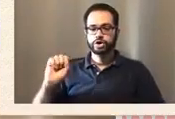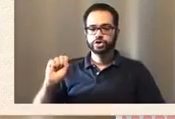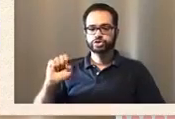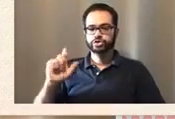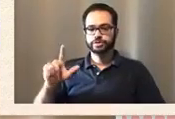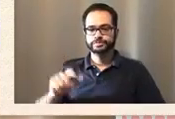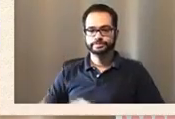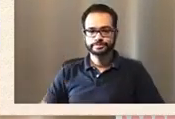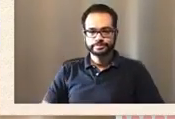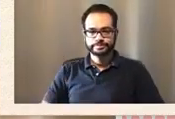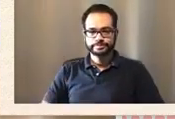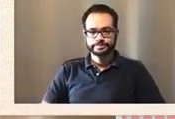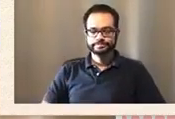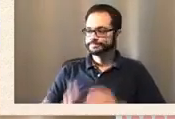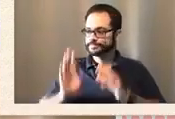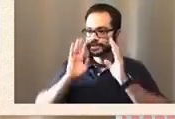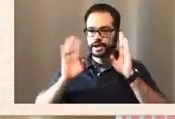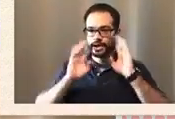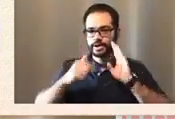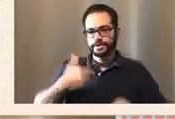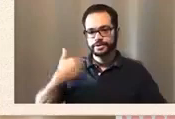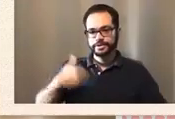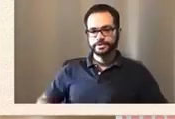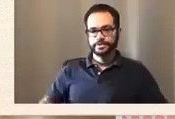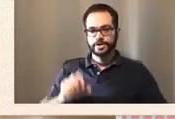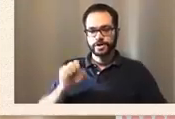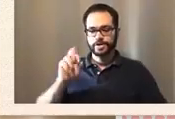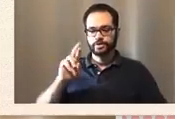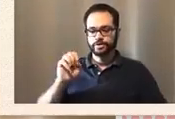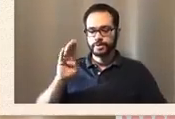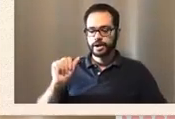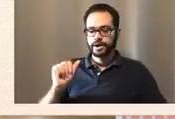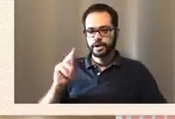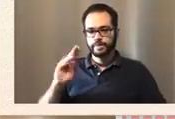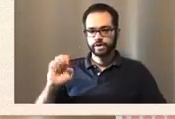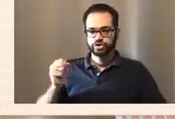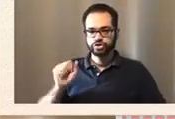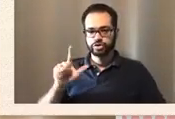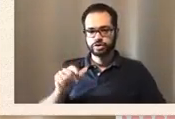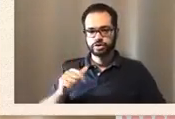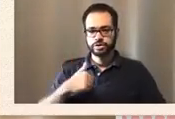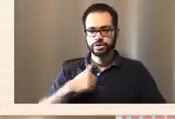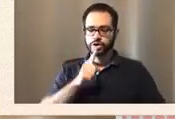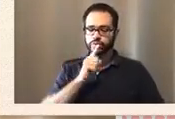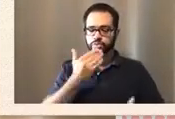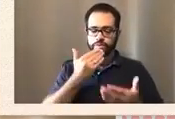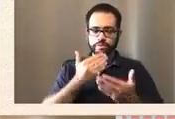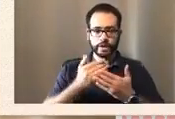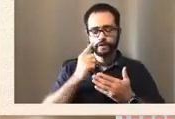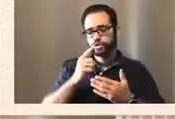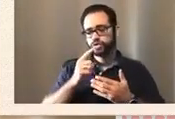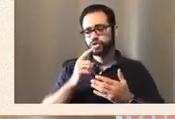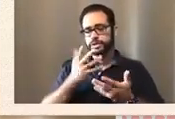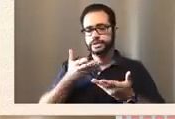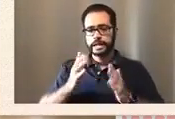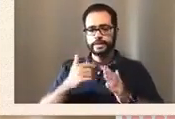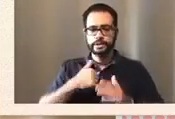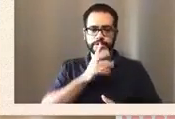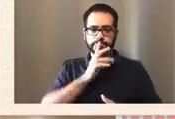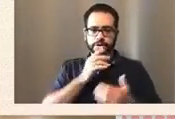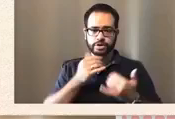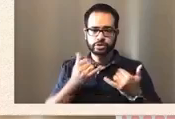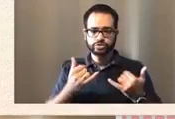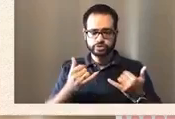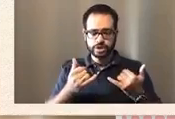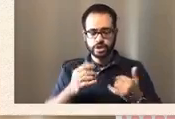everyone, my name is Rebecca Marshall, and I really want to thank James Williams for letting me speak today about